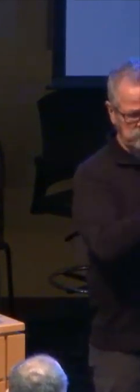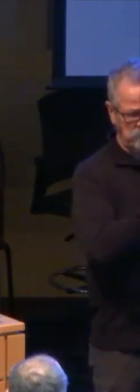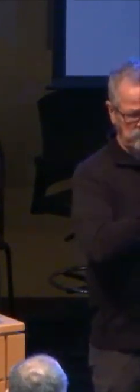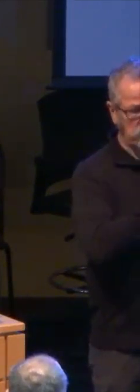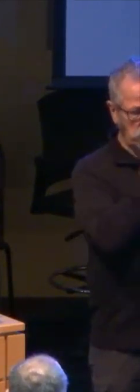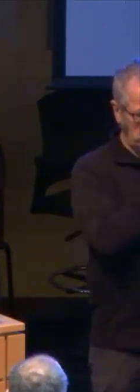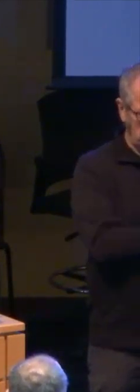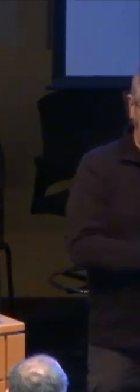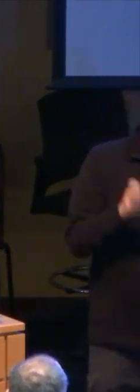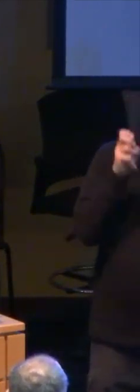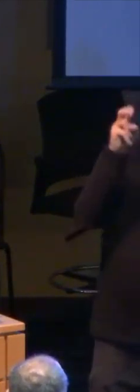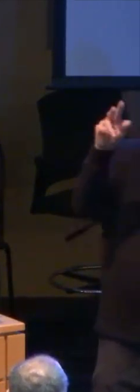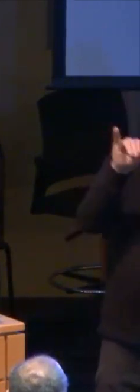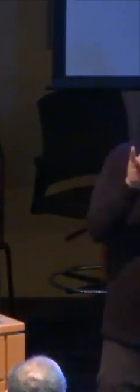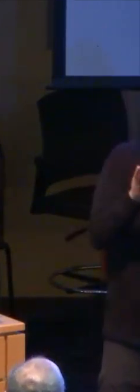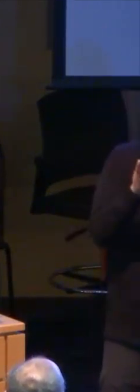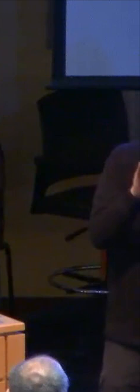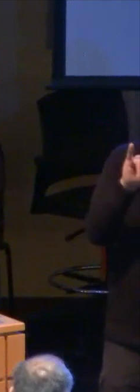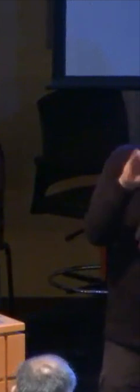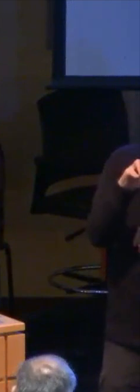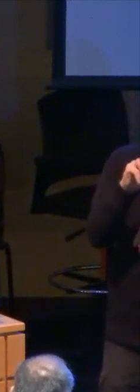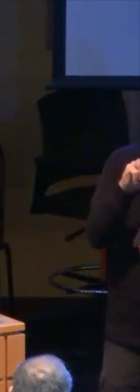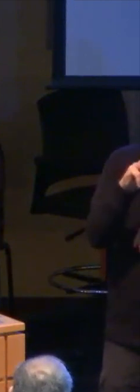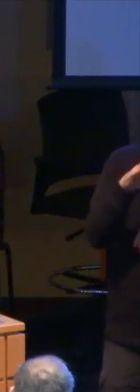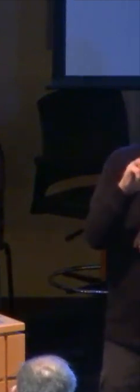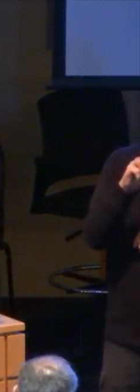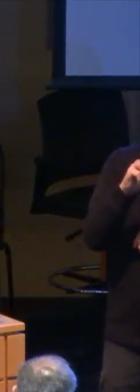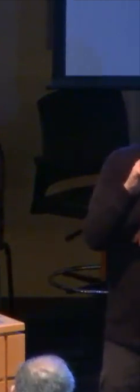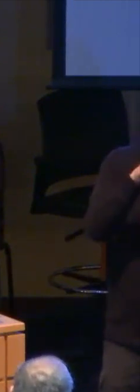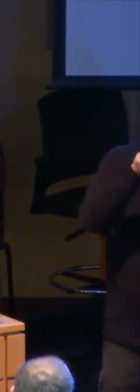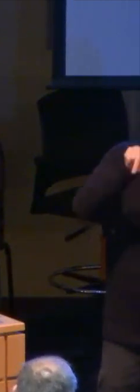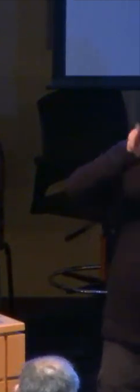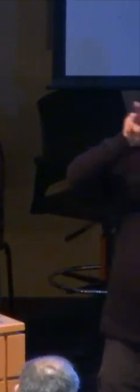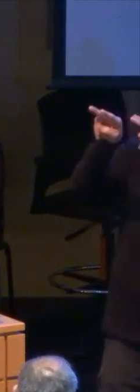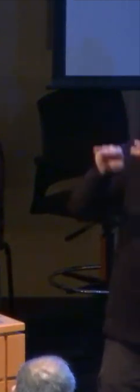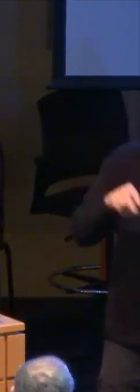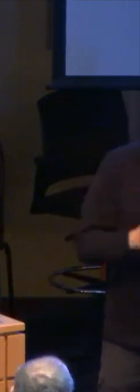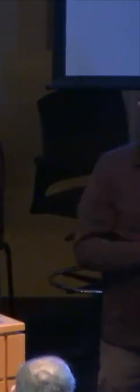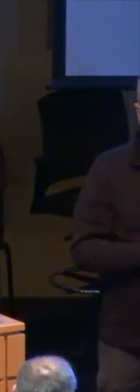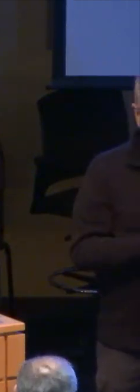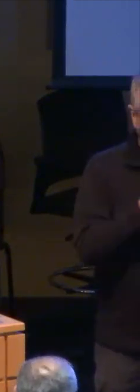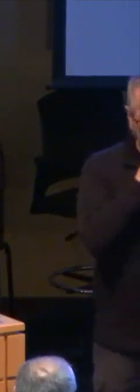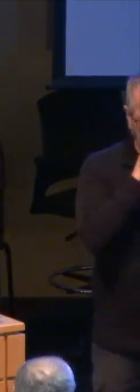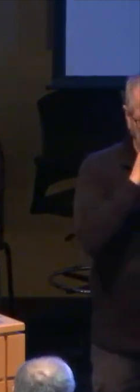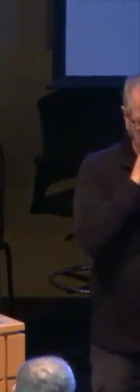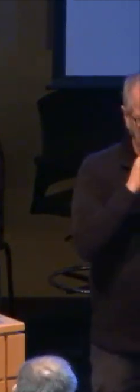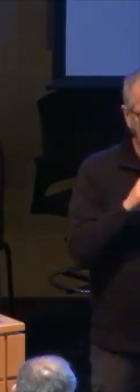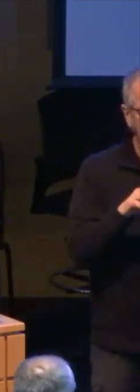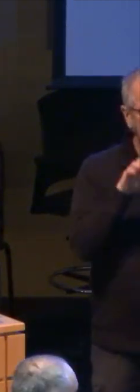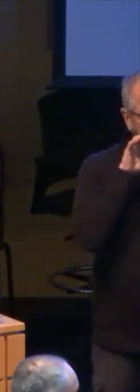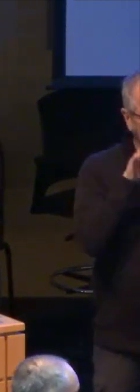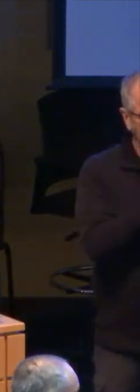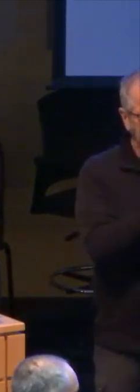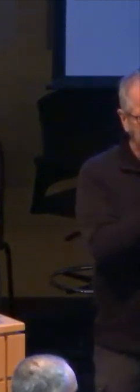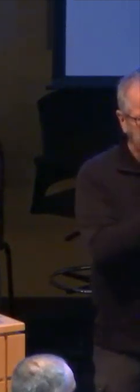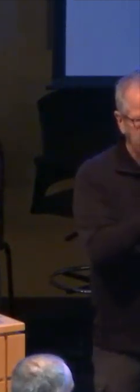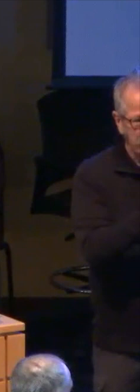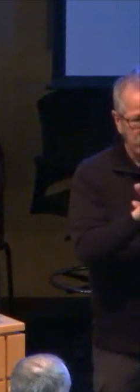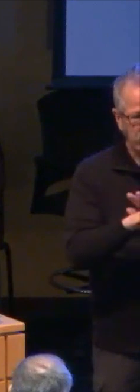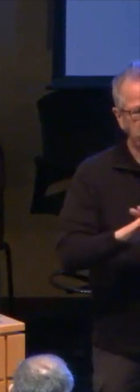hours. And then please refrain from taking photographs while our lecturer is at the podium. It's very